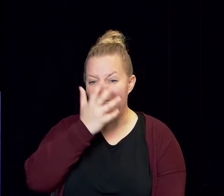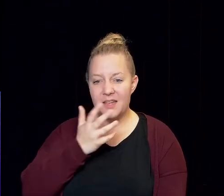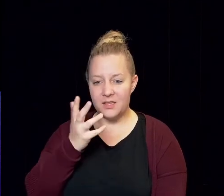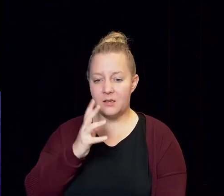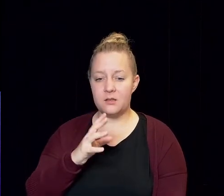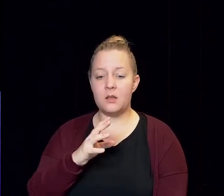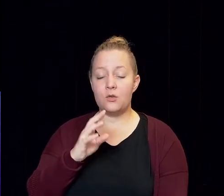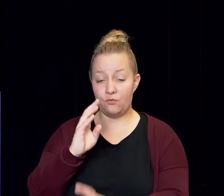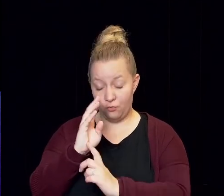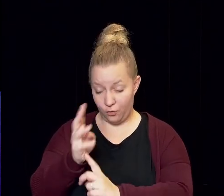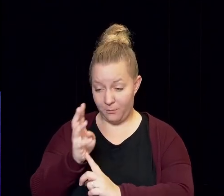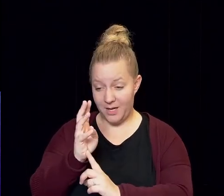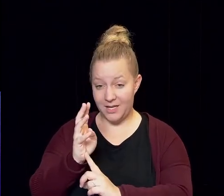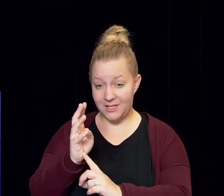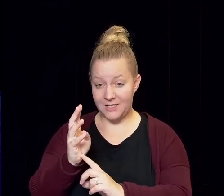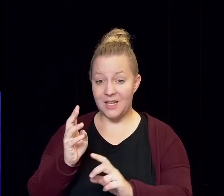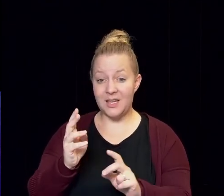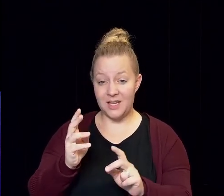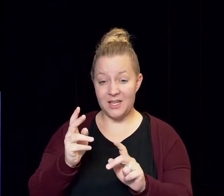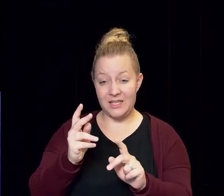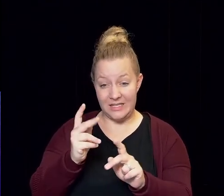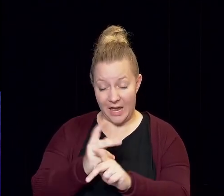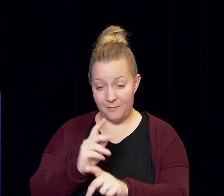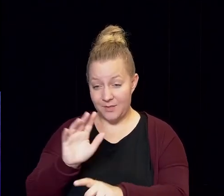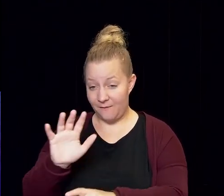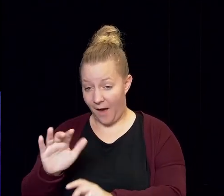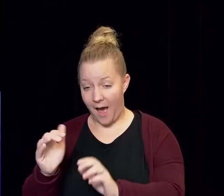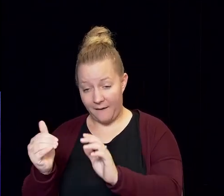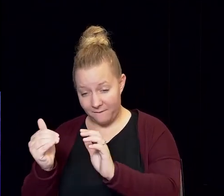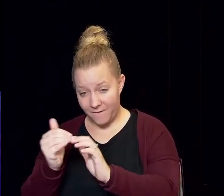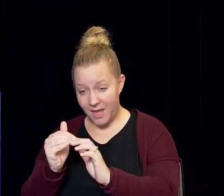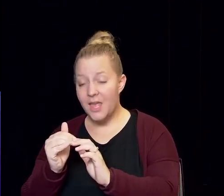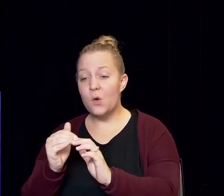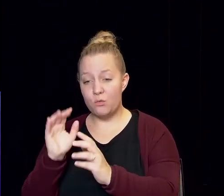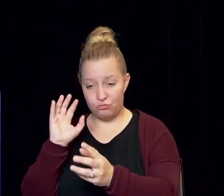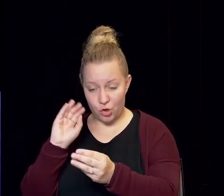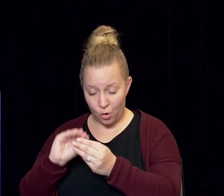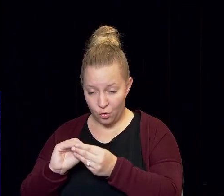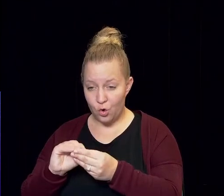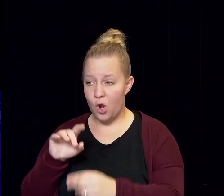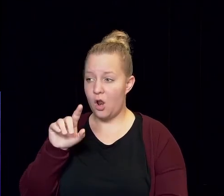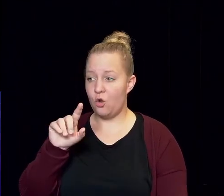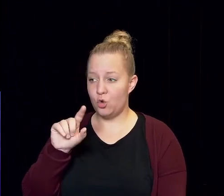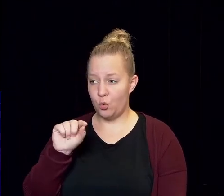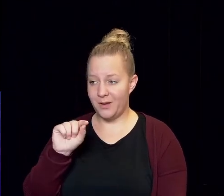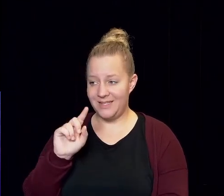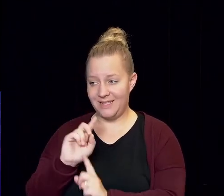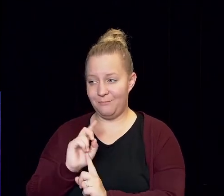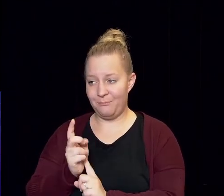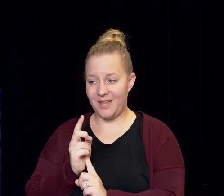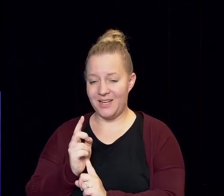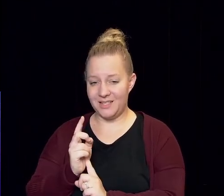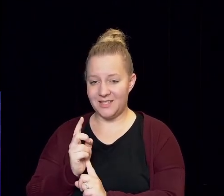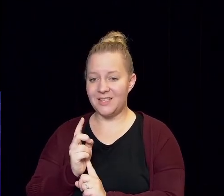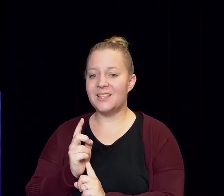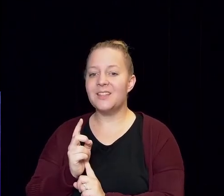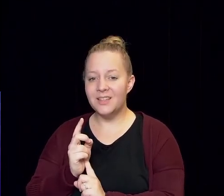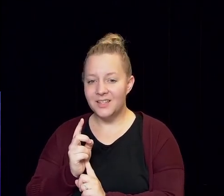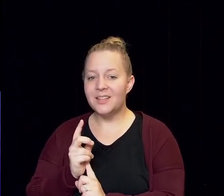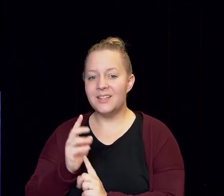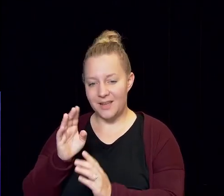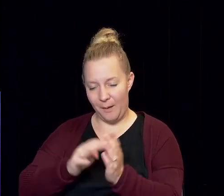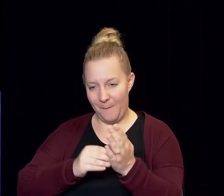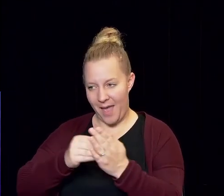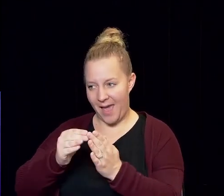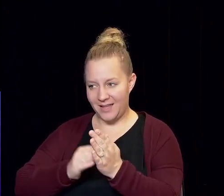times 5 ends up with a total of 20 minutes in order to